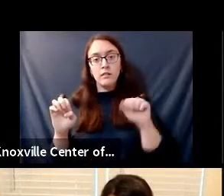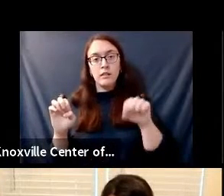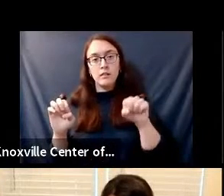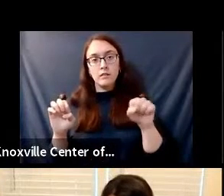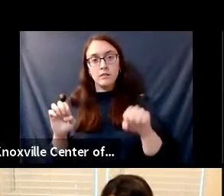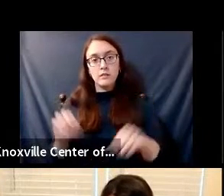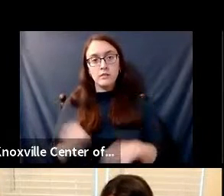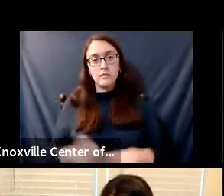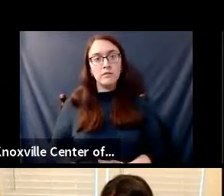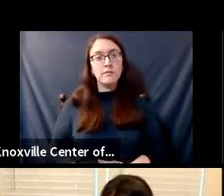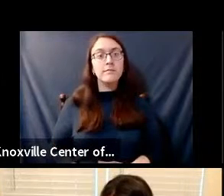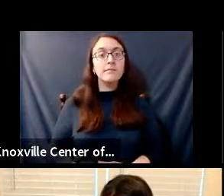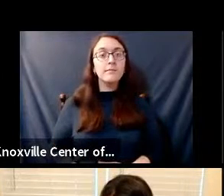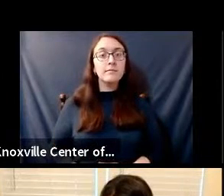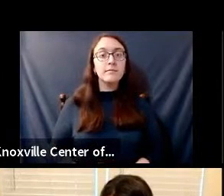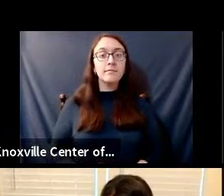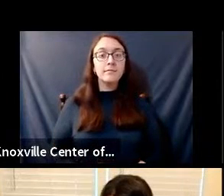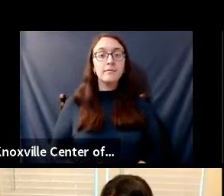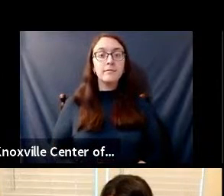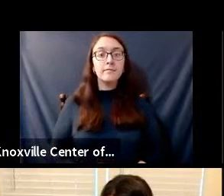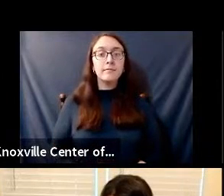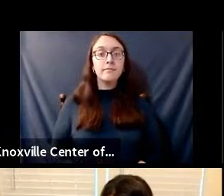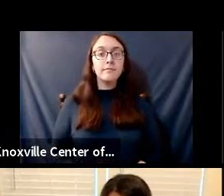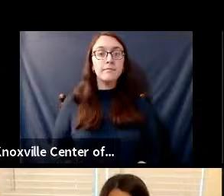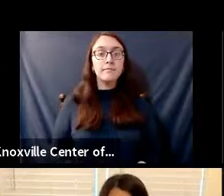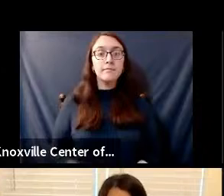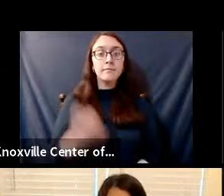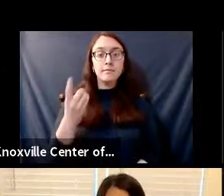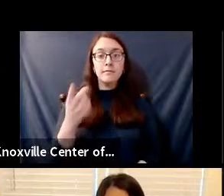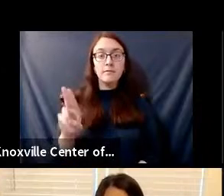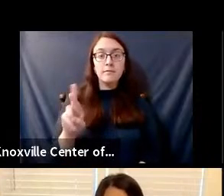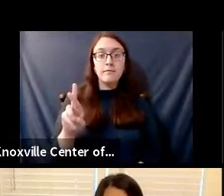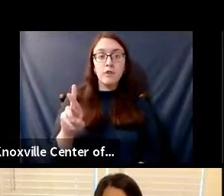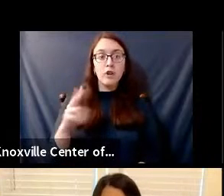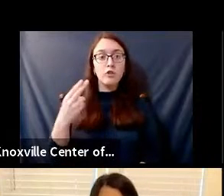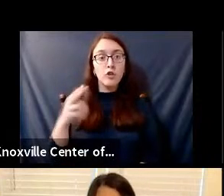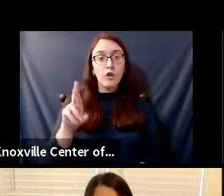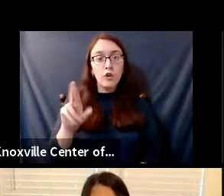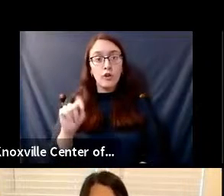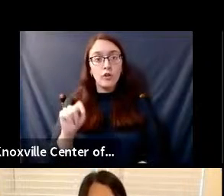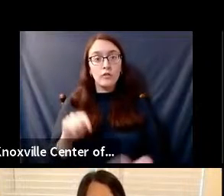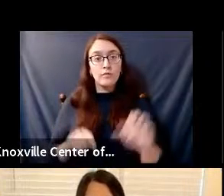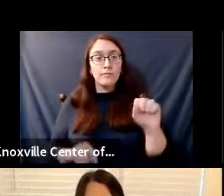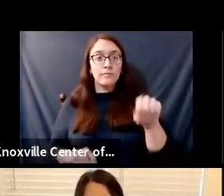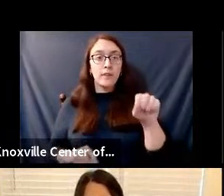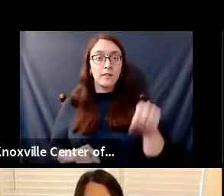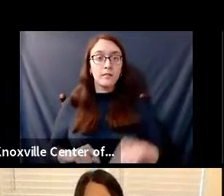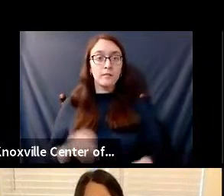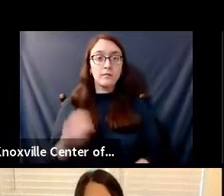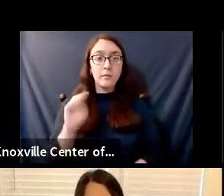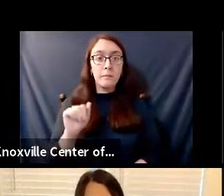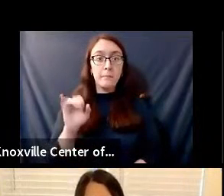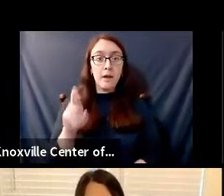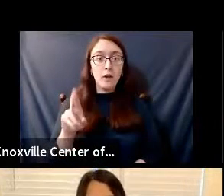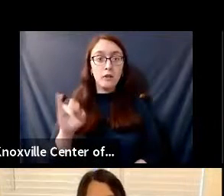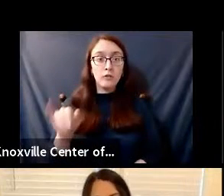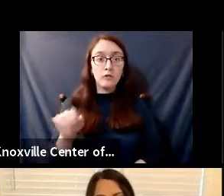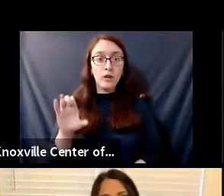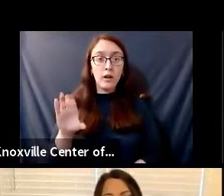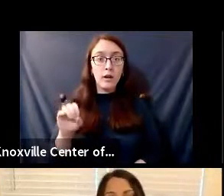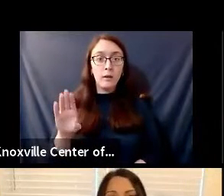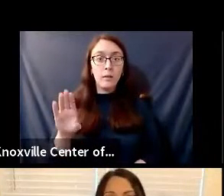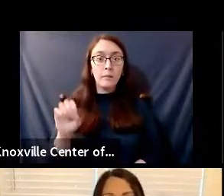Yes. I have trouble with that. Dr. Hurt, Yes. Mayor Jacobs,